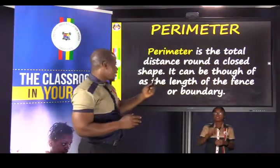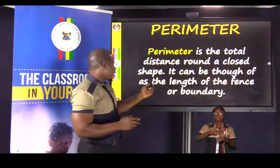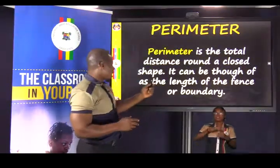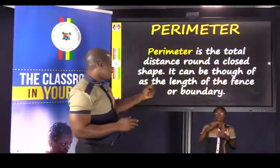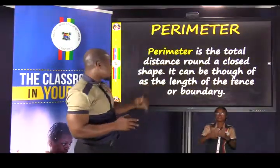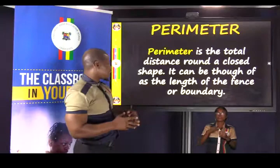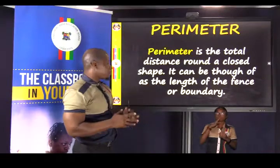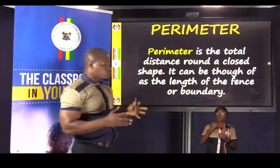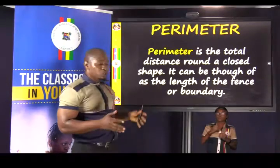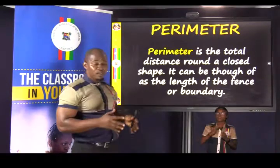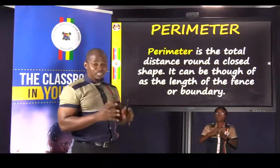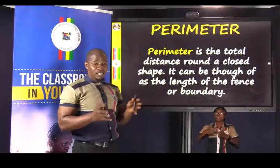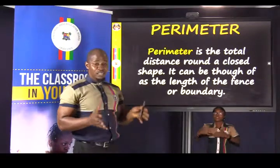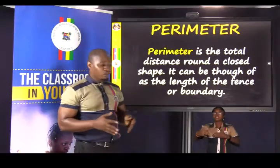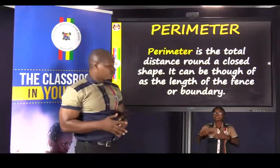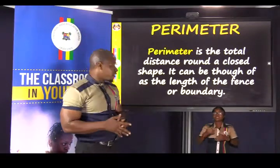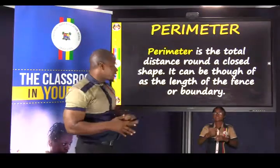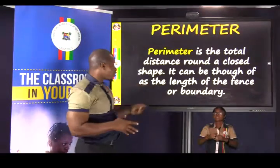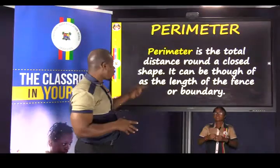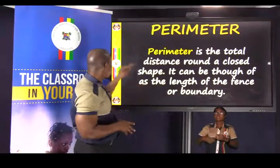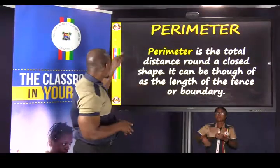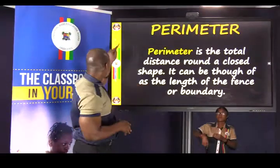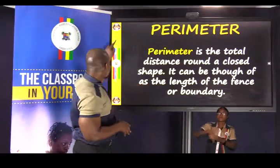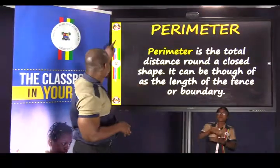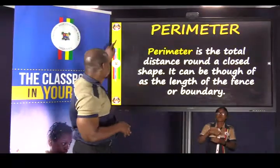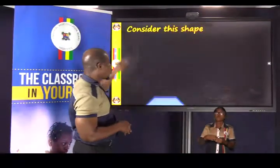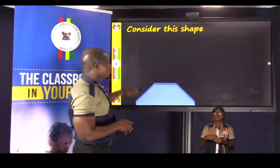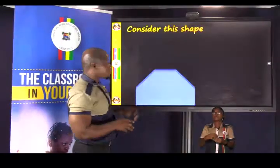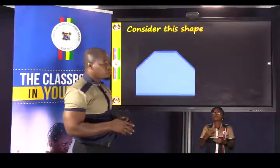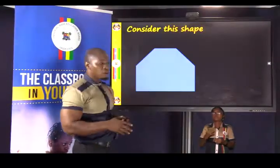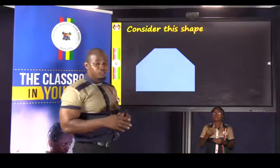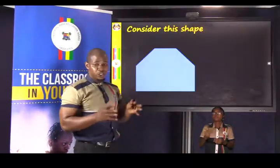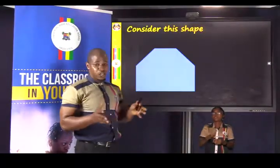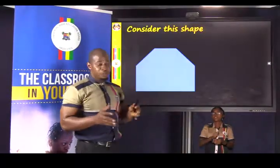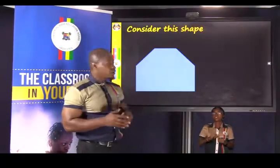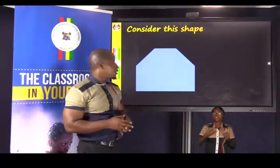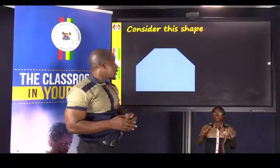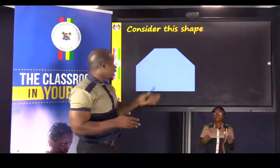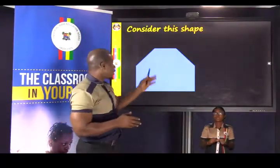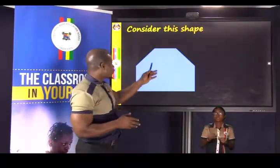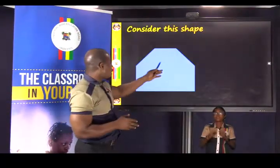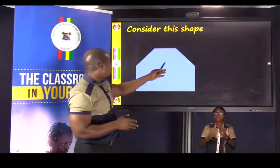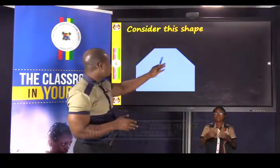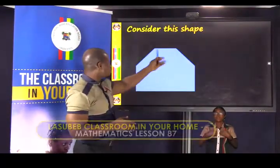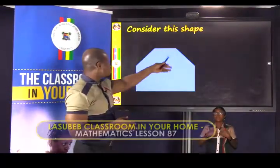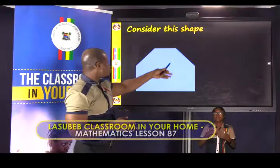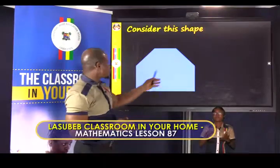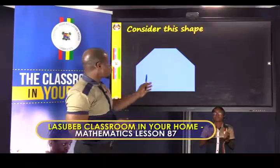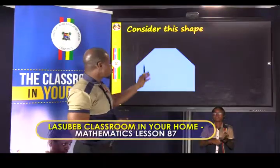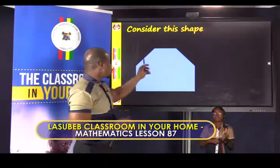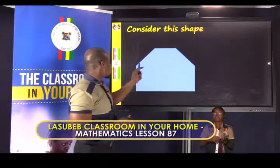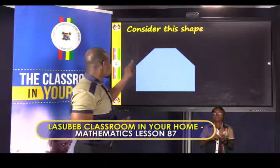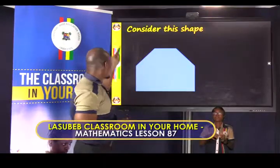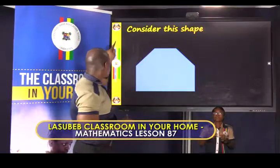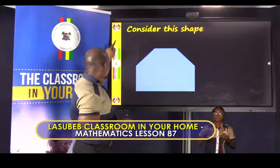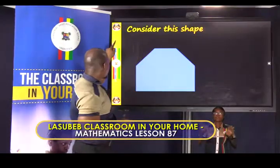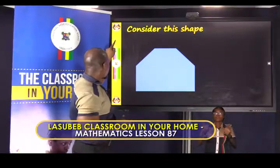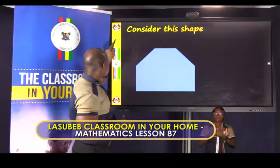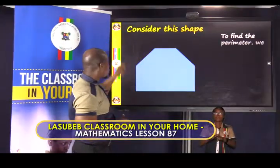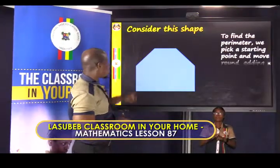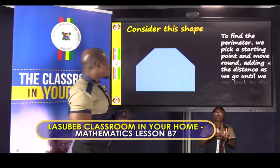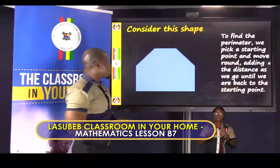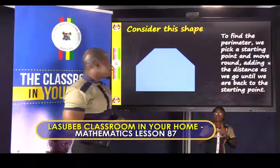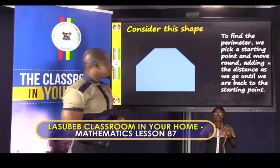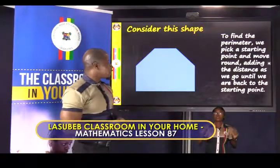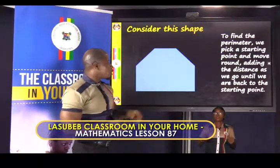shape, and it can be thought of as the length of a fence or boundary of a shape. And if you have this closed shape